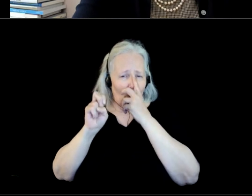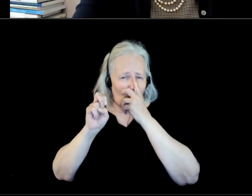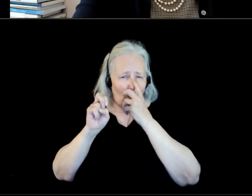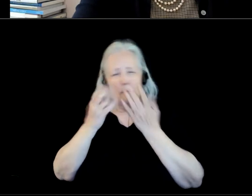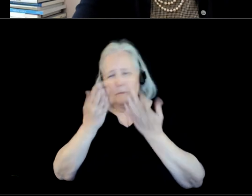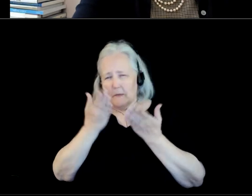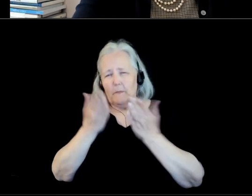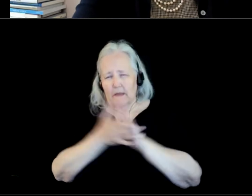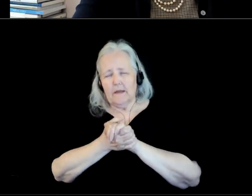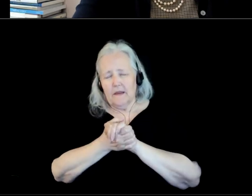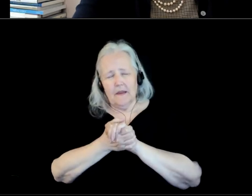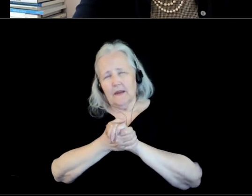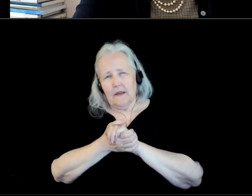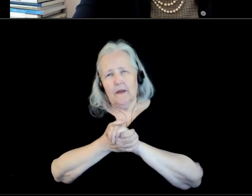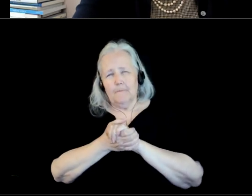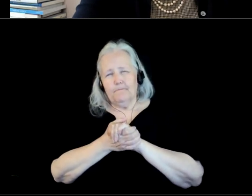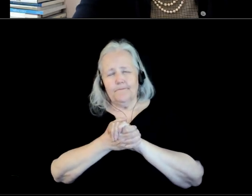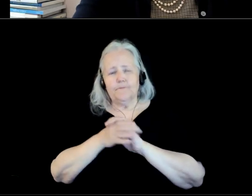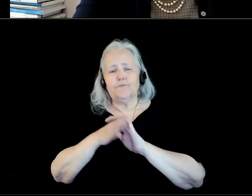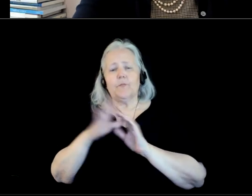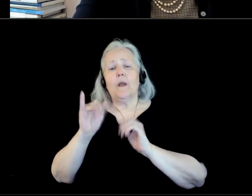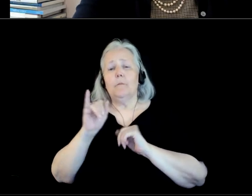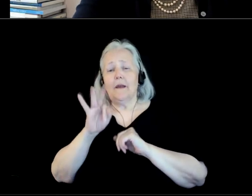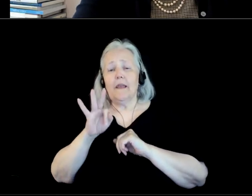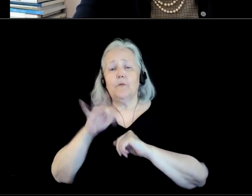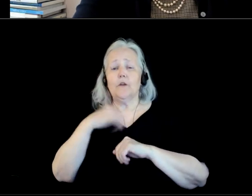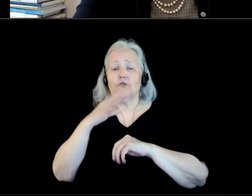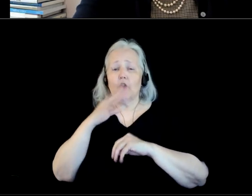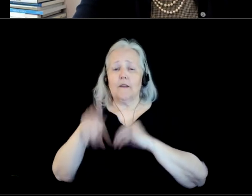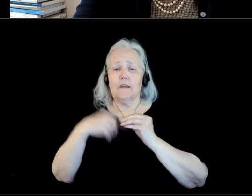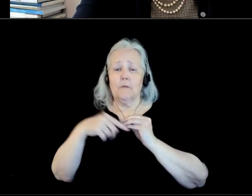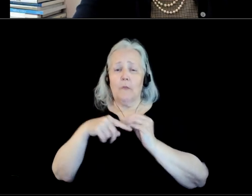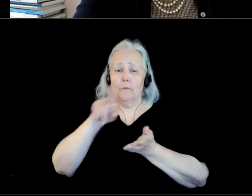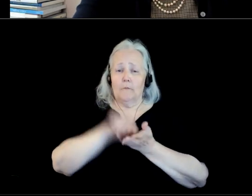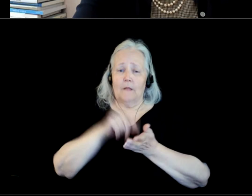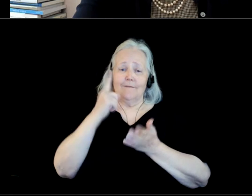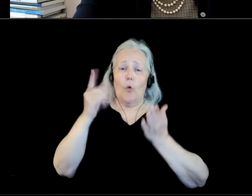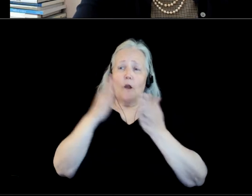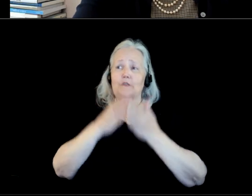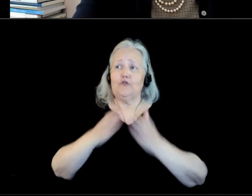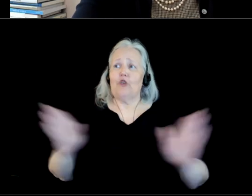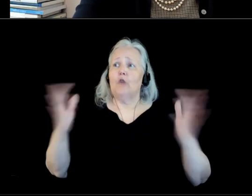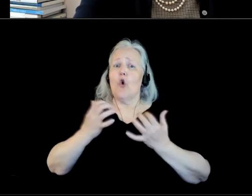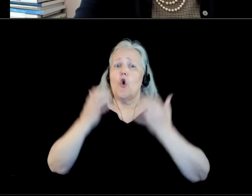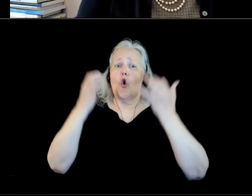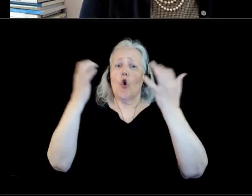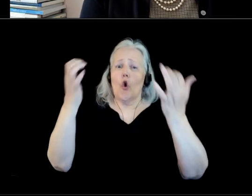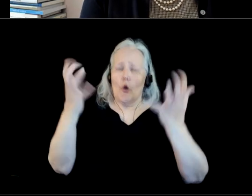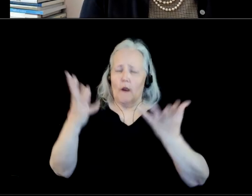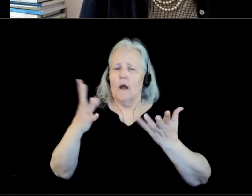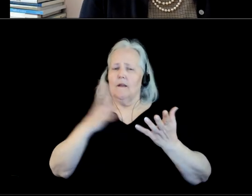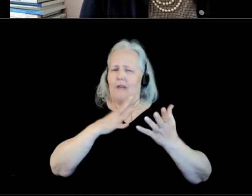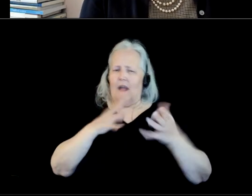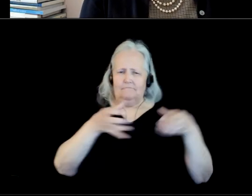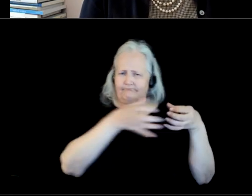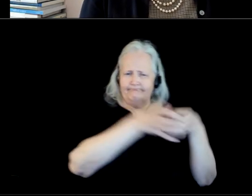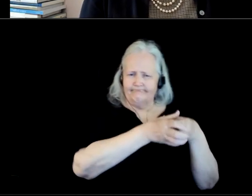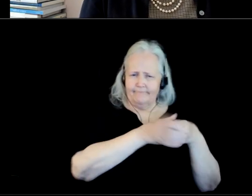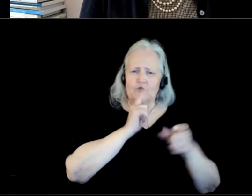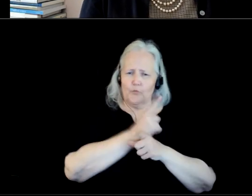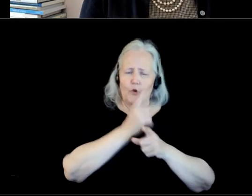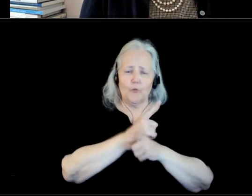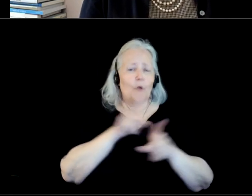But again, you know, if it's something that would be for a general audience, then the section would be appropriate. But I think there's also, again, I mean, as Andrea